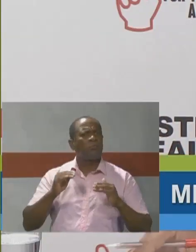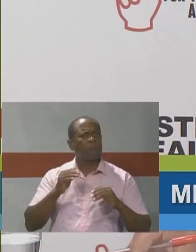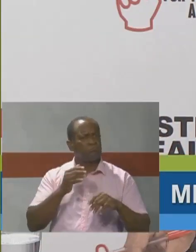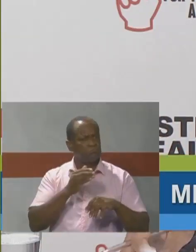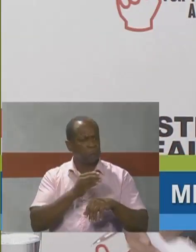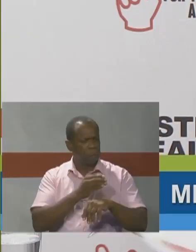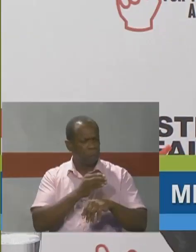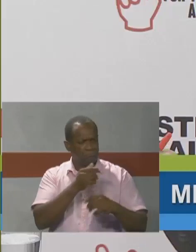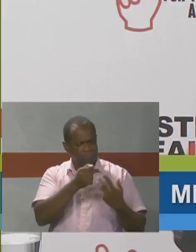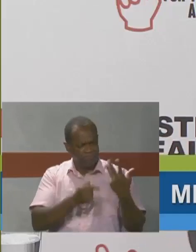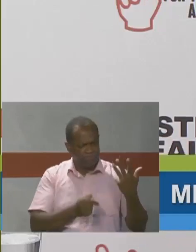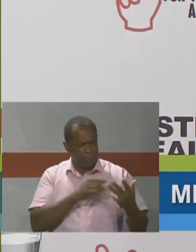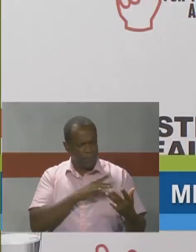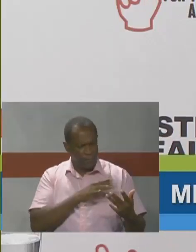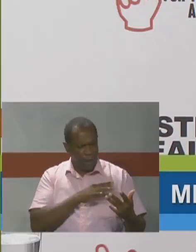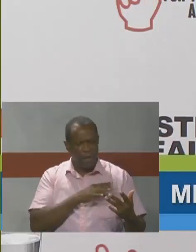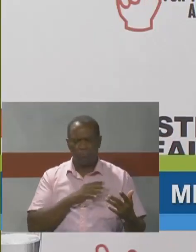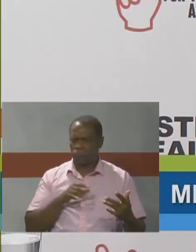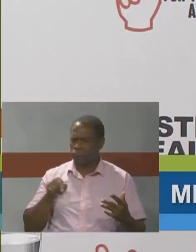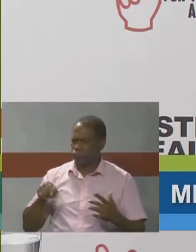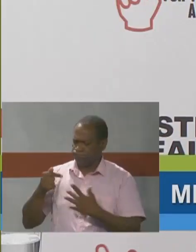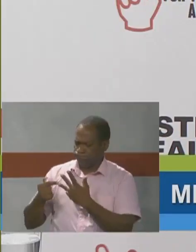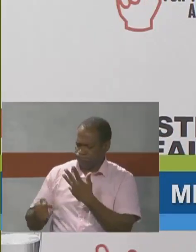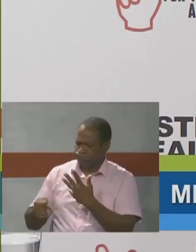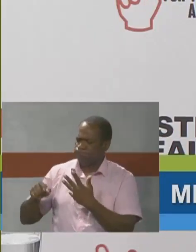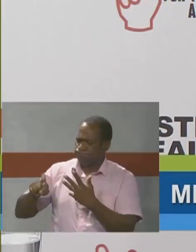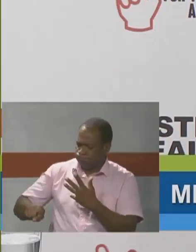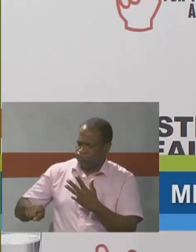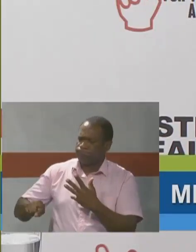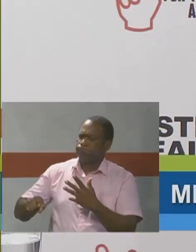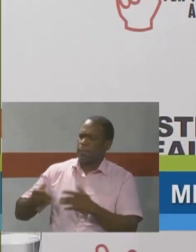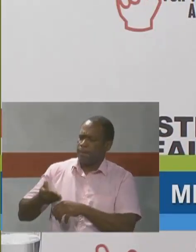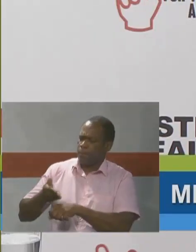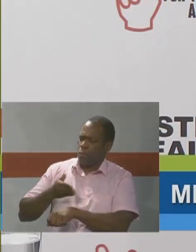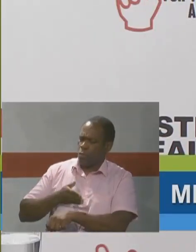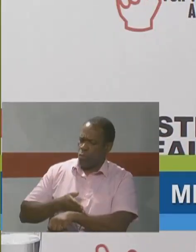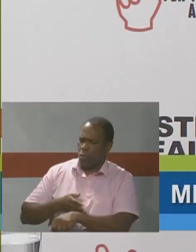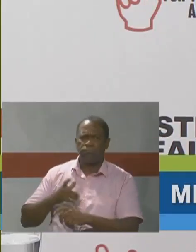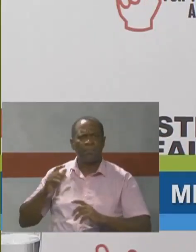on. And then the opposition again here.